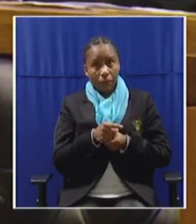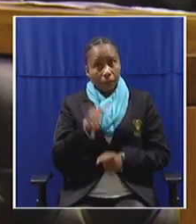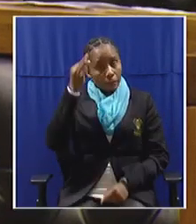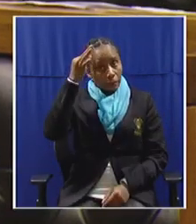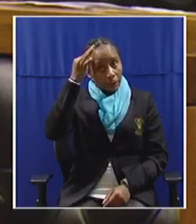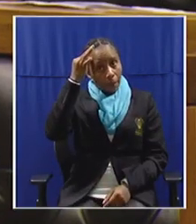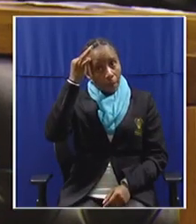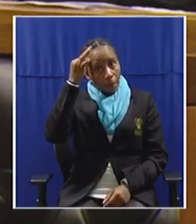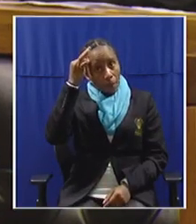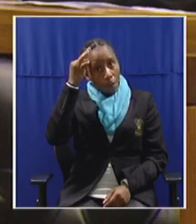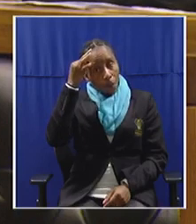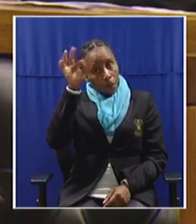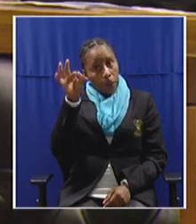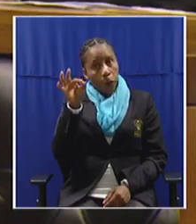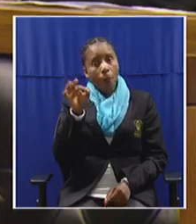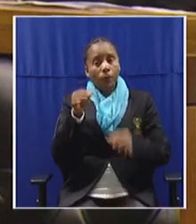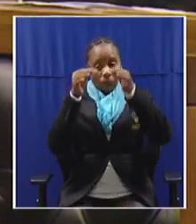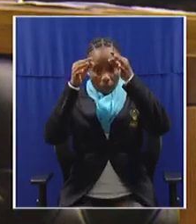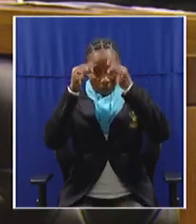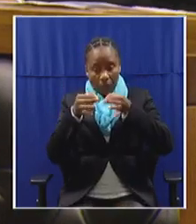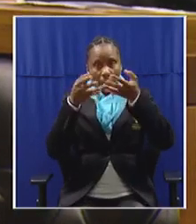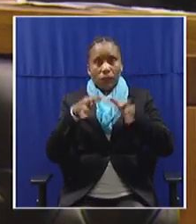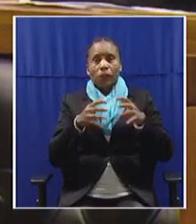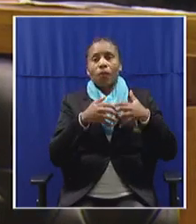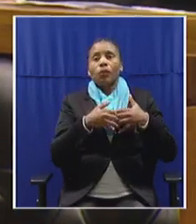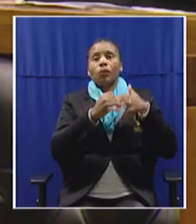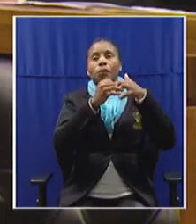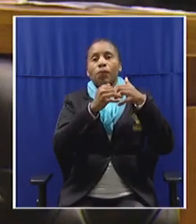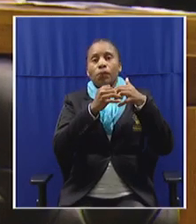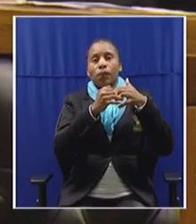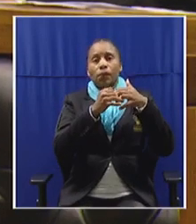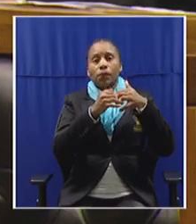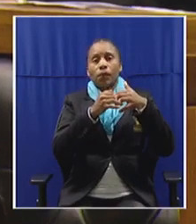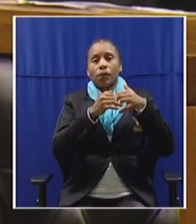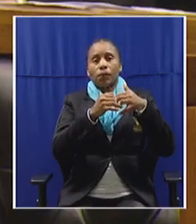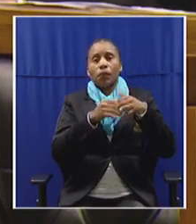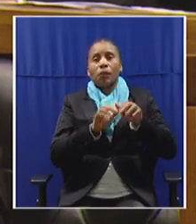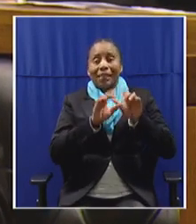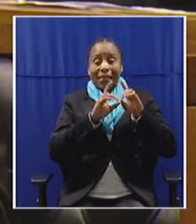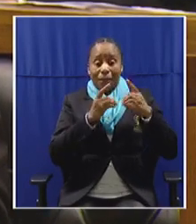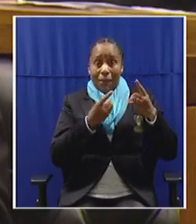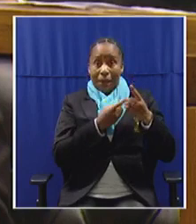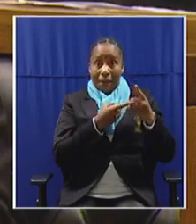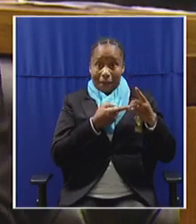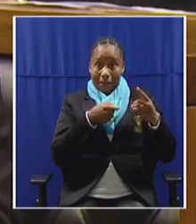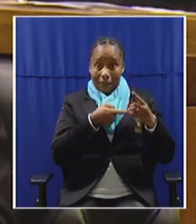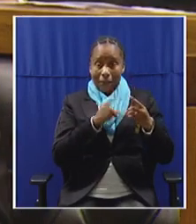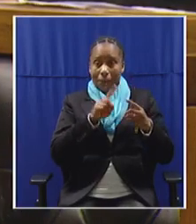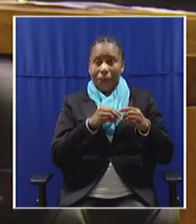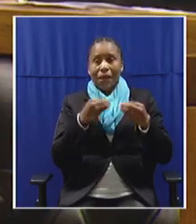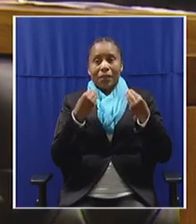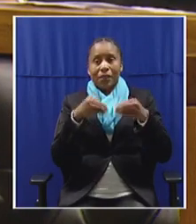Government has decided to create a department of small